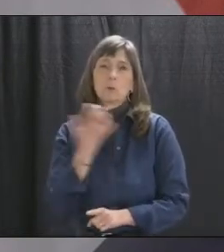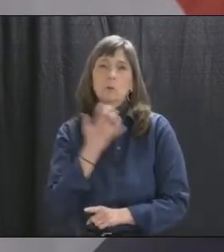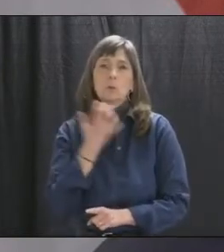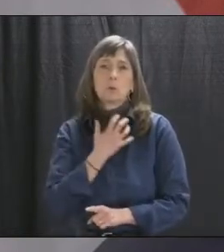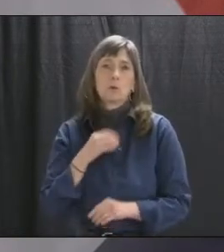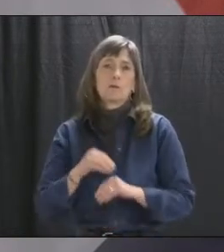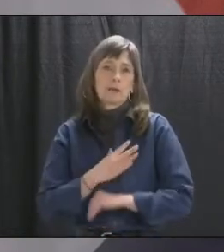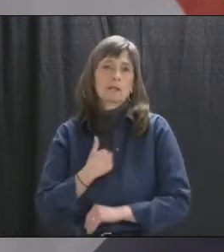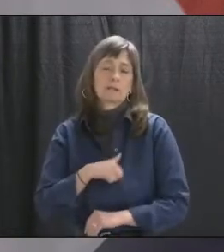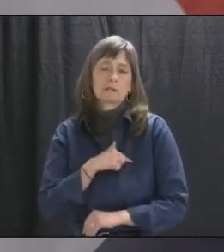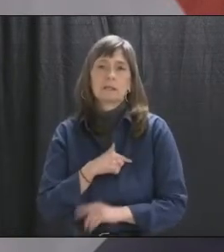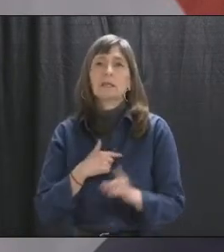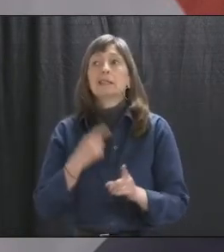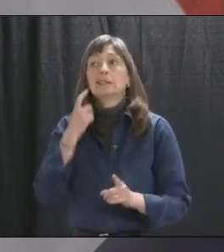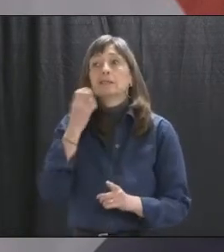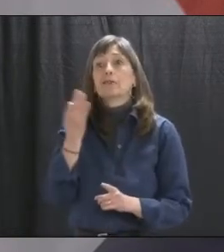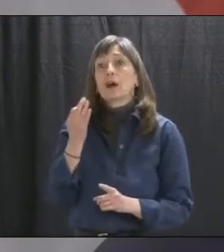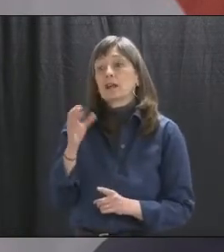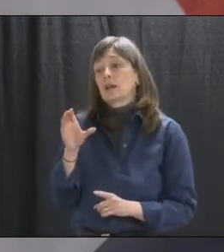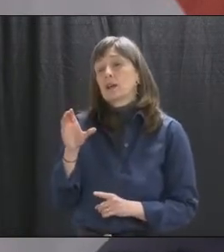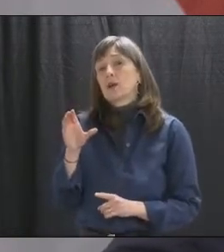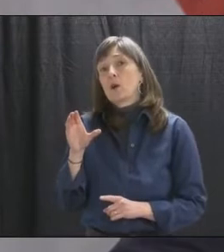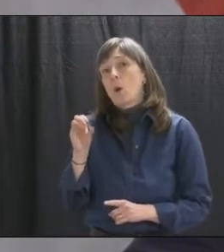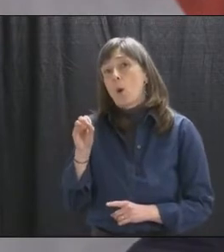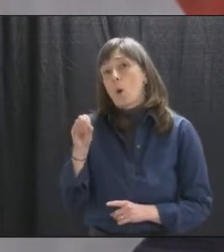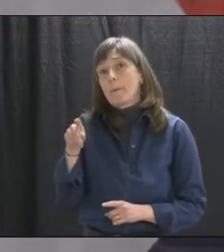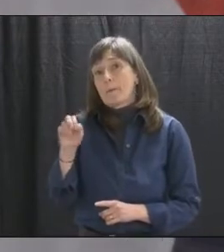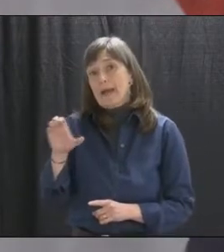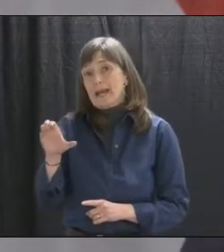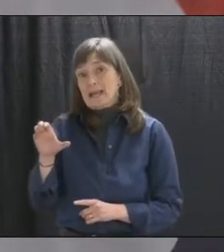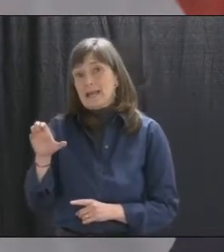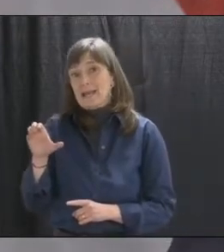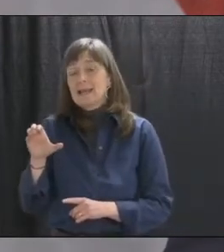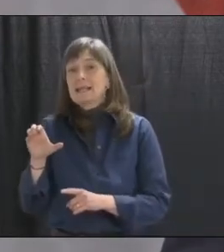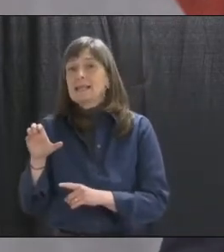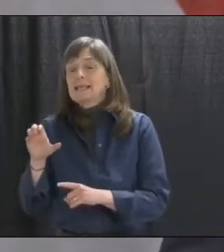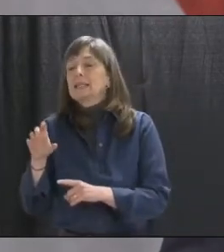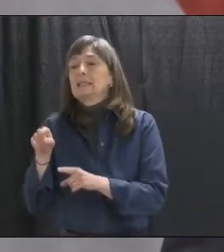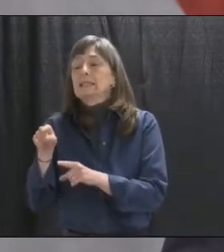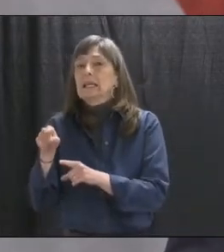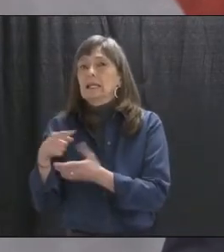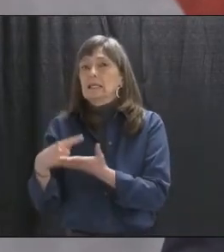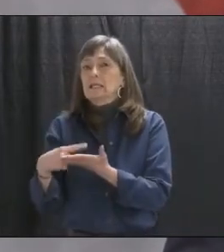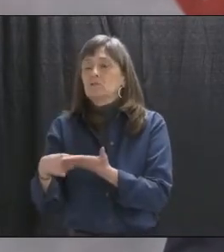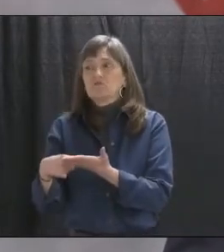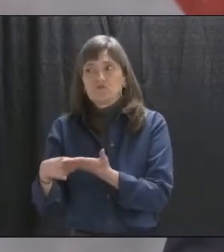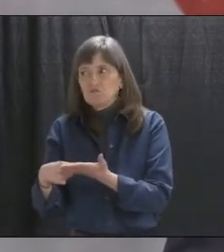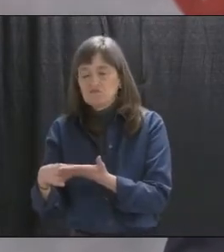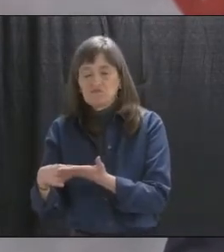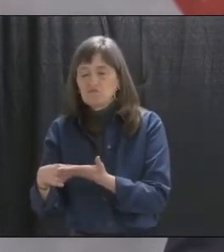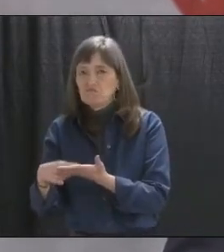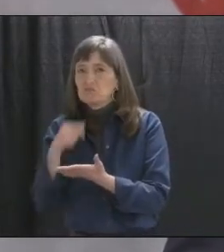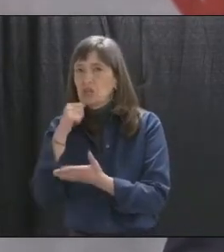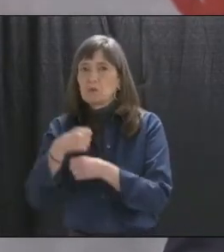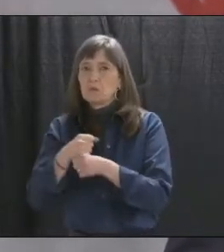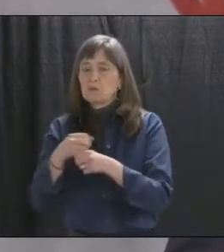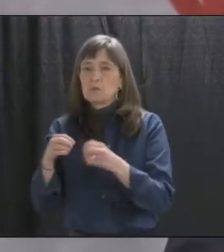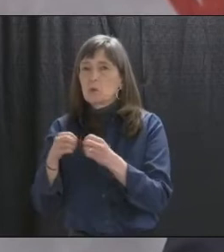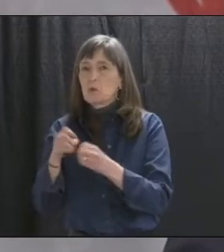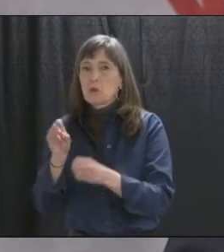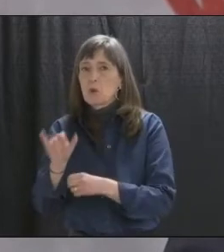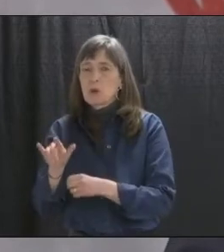out of OPEC Plus on Friday this week, you know, we've seen not really a big surge, a big uptake in the increase of oil.